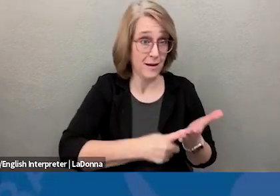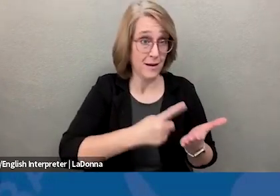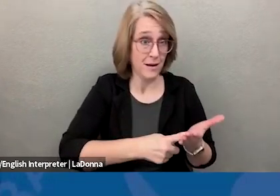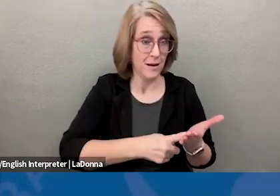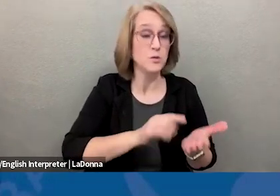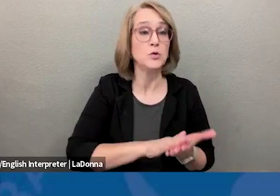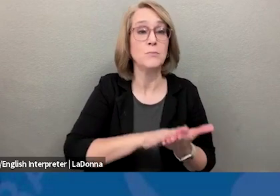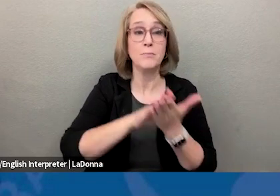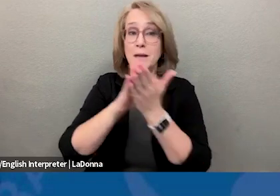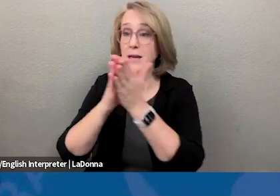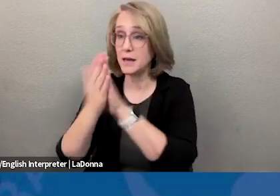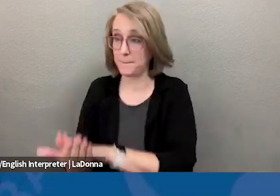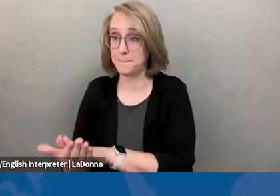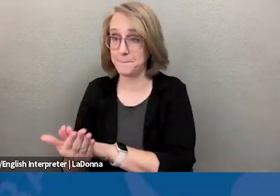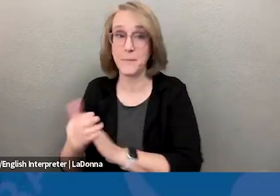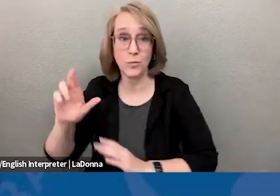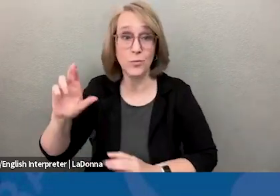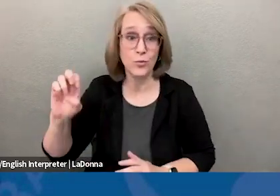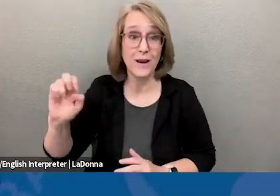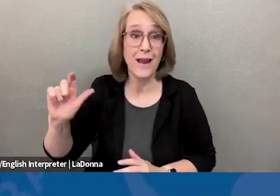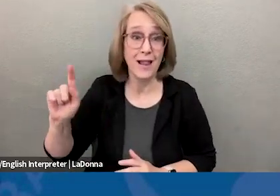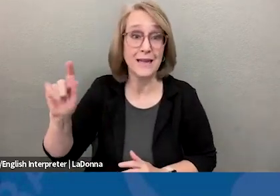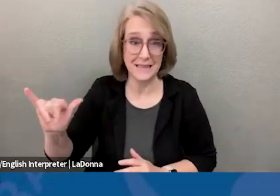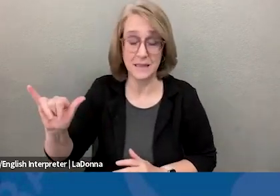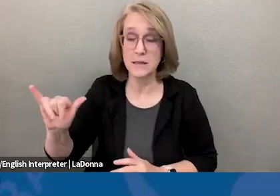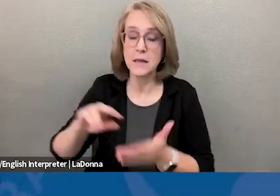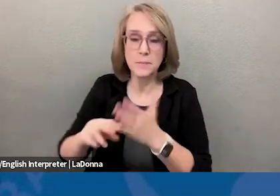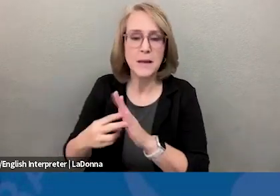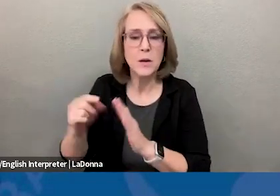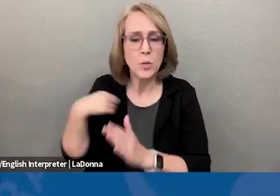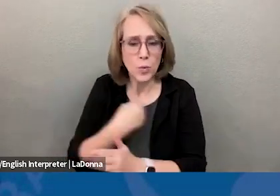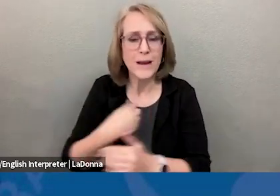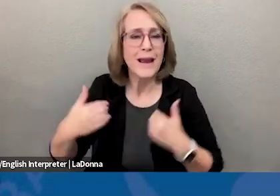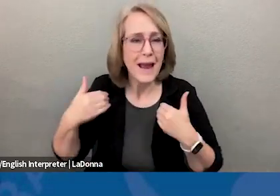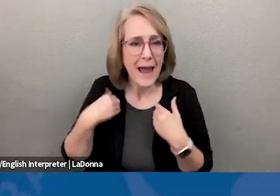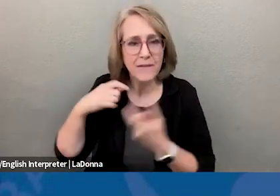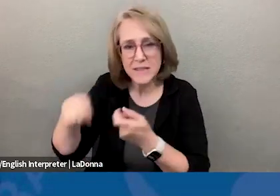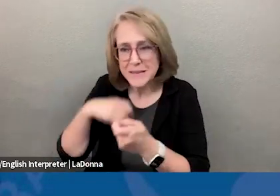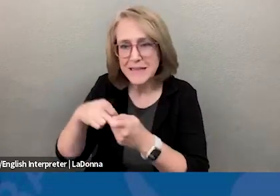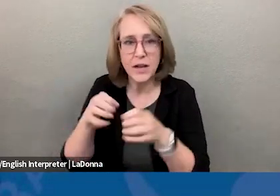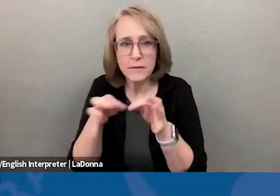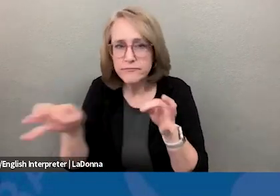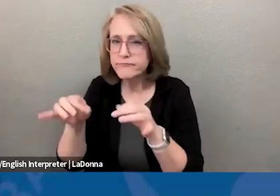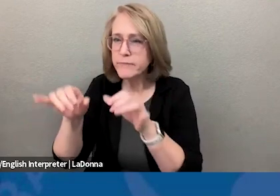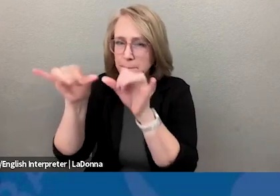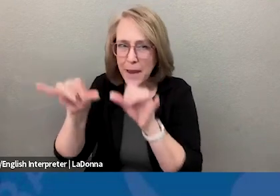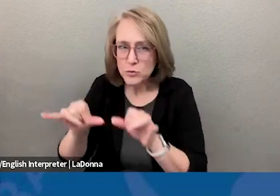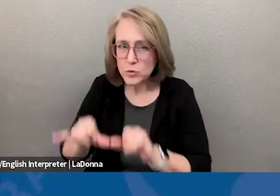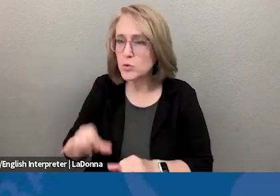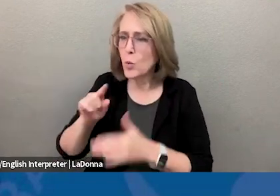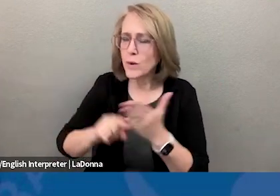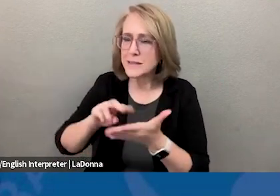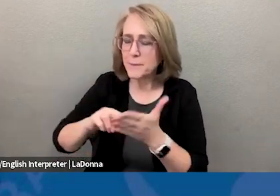not person and family, that there are actual measures of what it means to engage family and